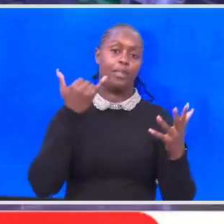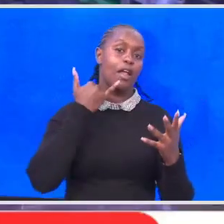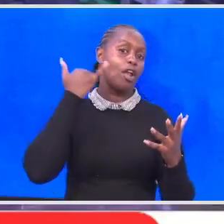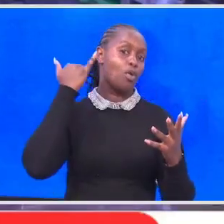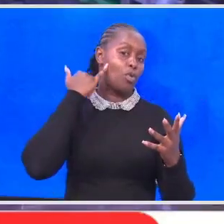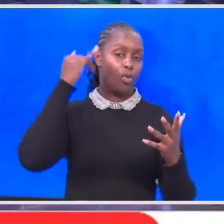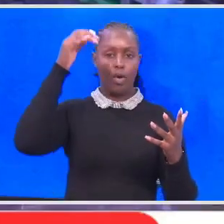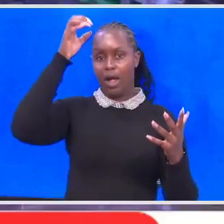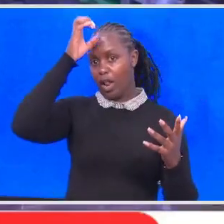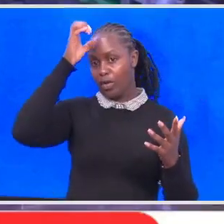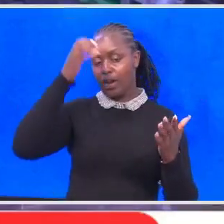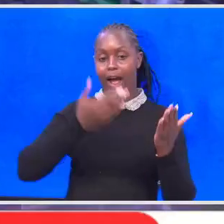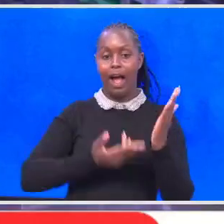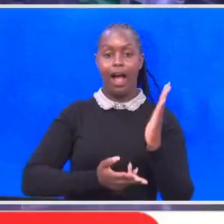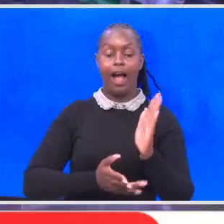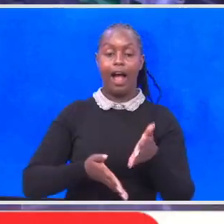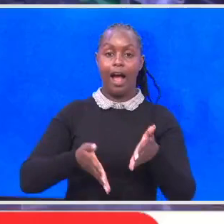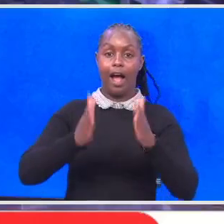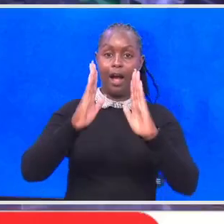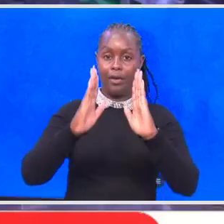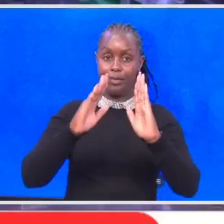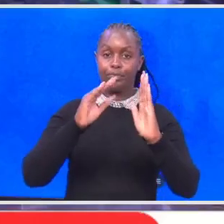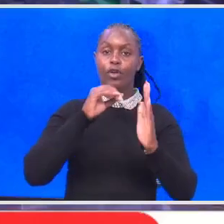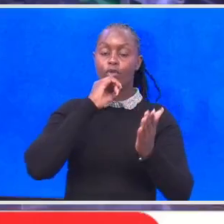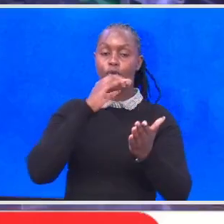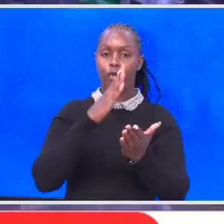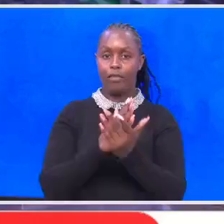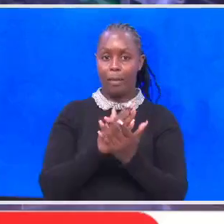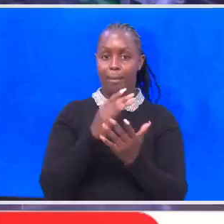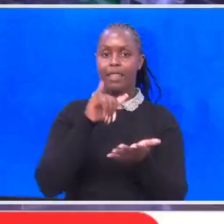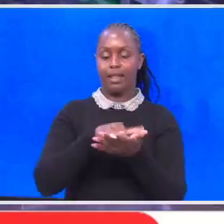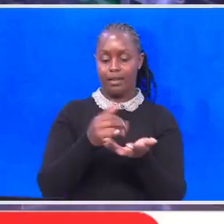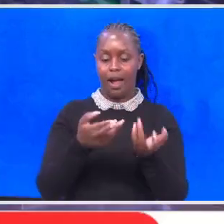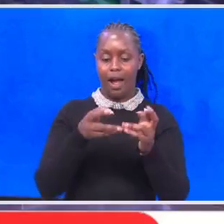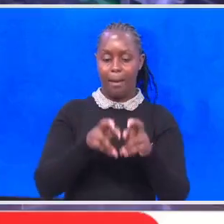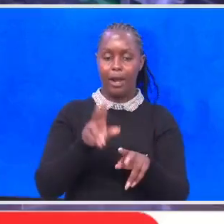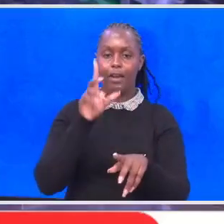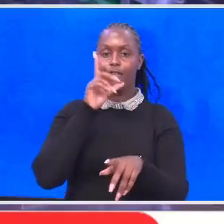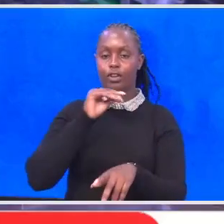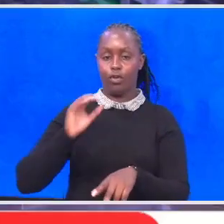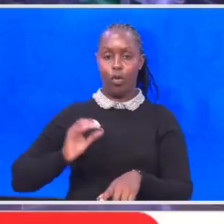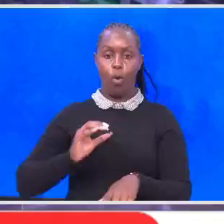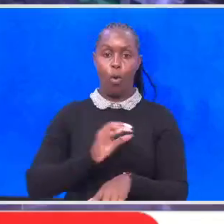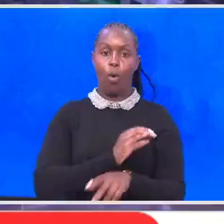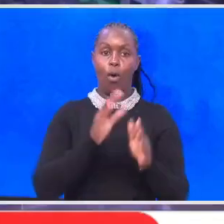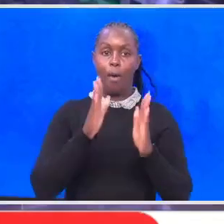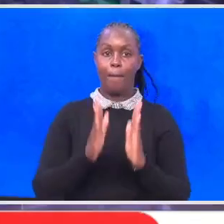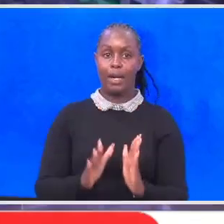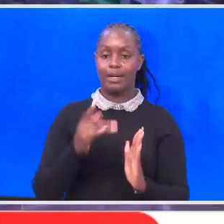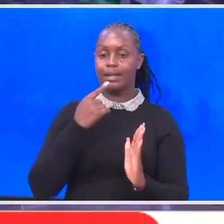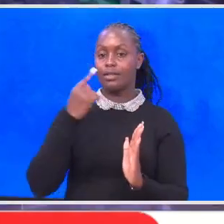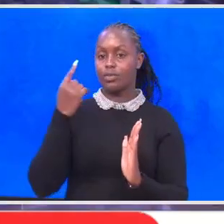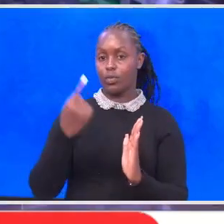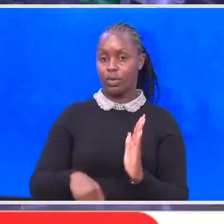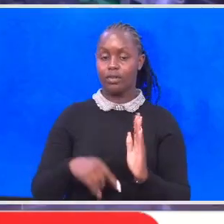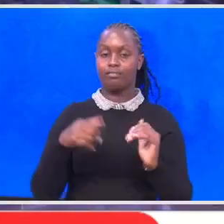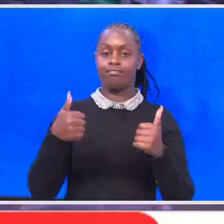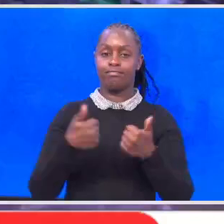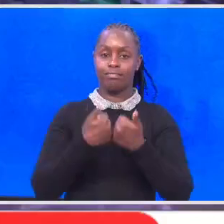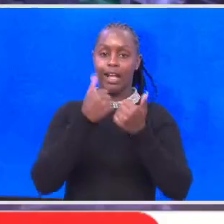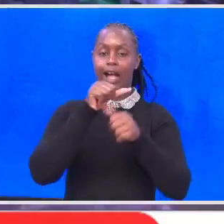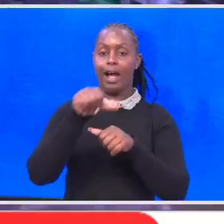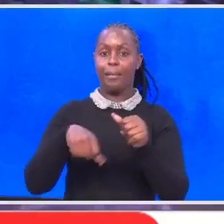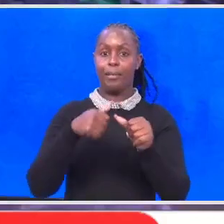early morning today. Confirming the incident, Nakuru County Police Commander Samuel Ndanyi said the accident occurred at around 3